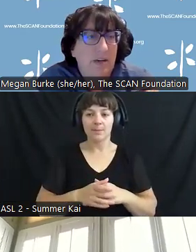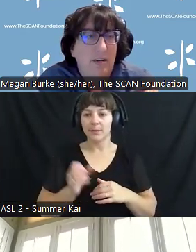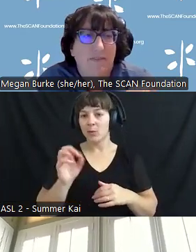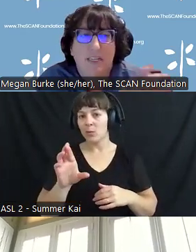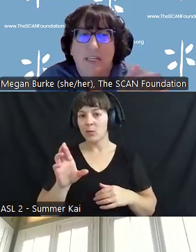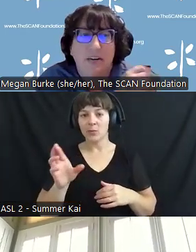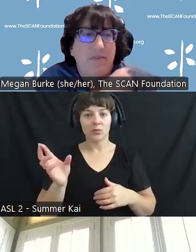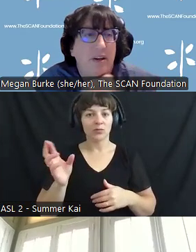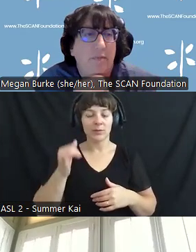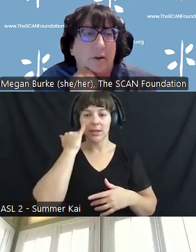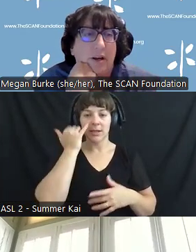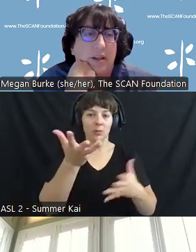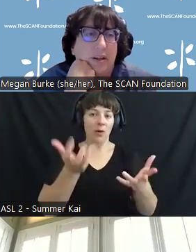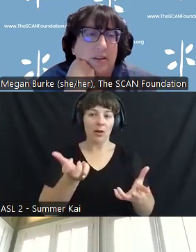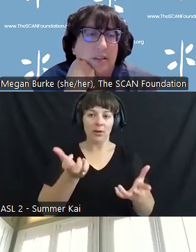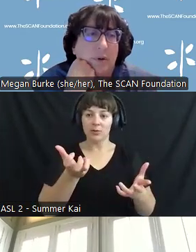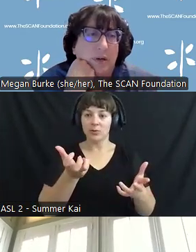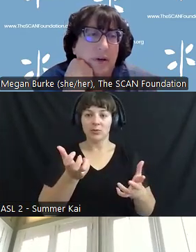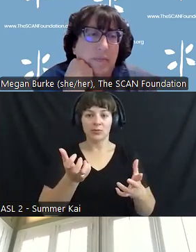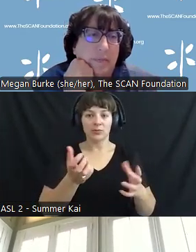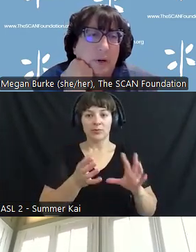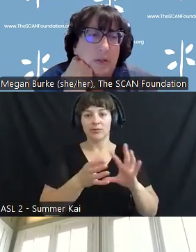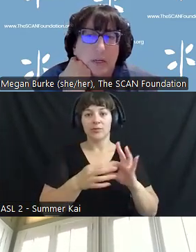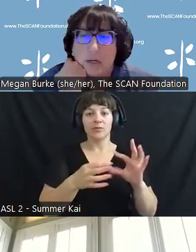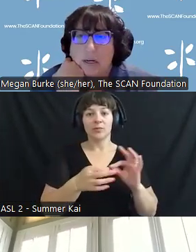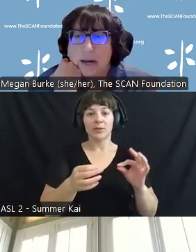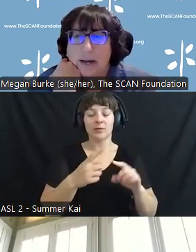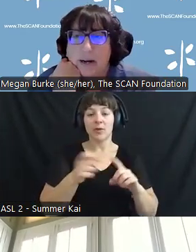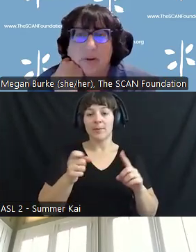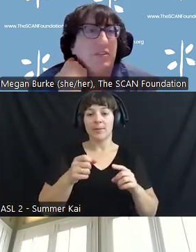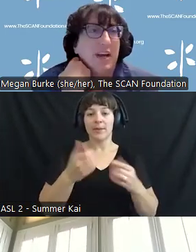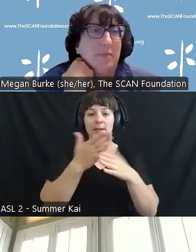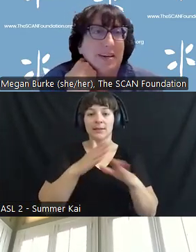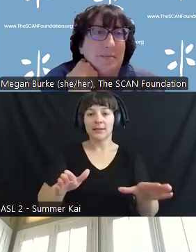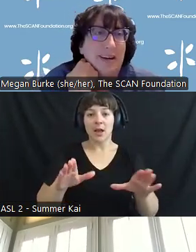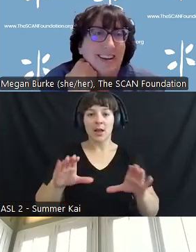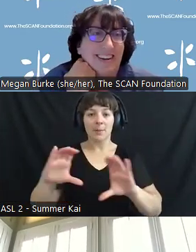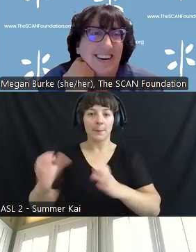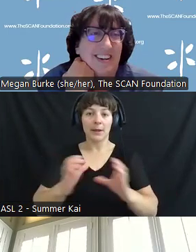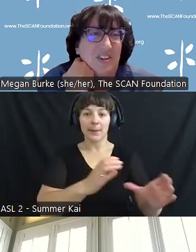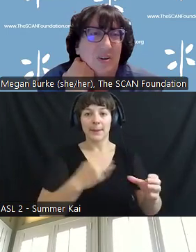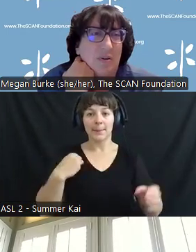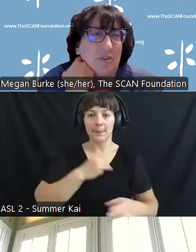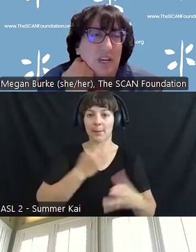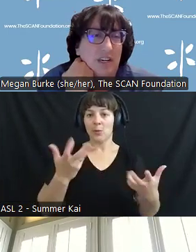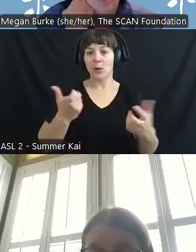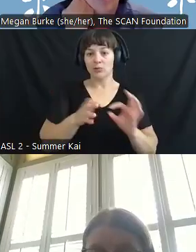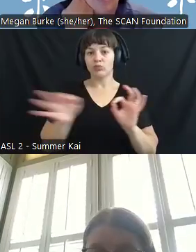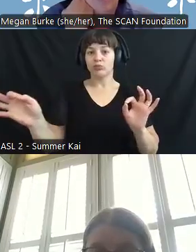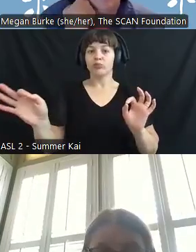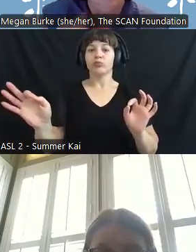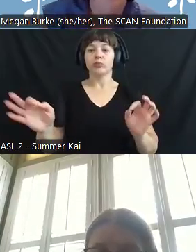if you wanted to facilitate, if any of the subcommittee members had a brief statement to make in addition to what we've